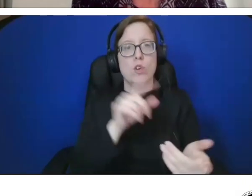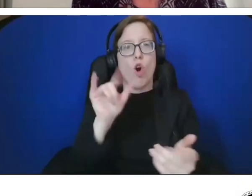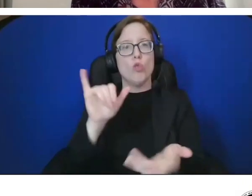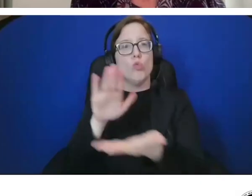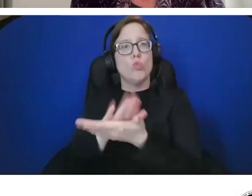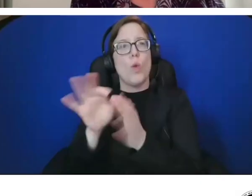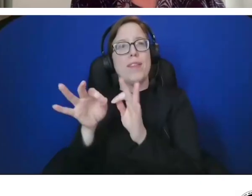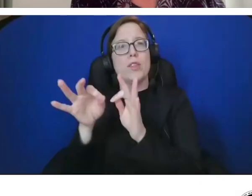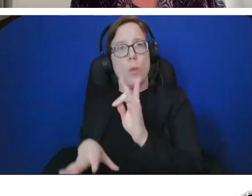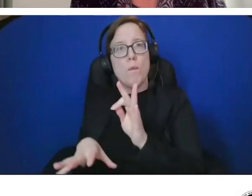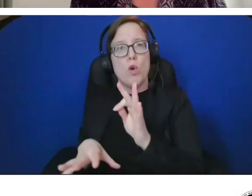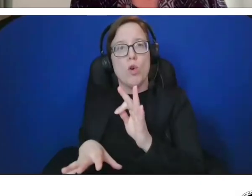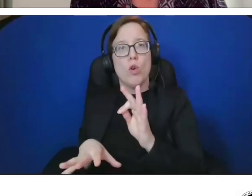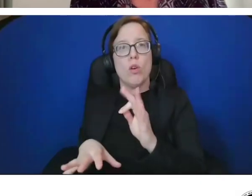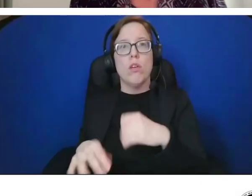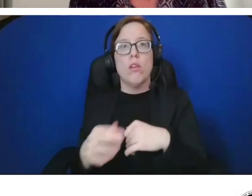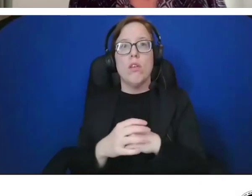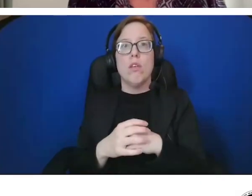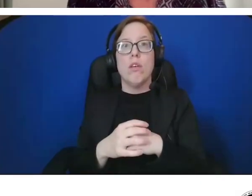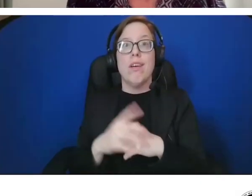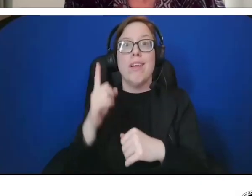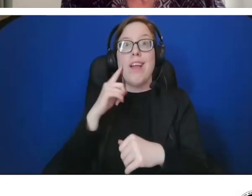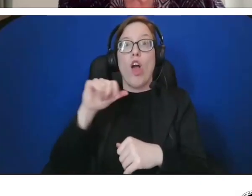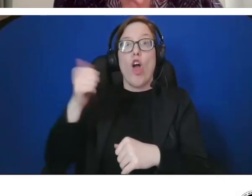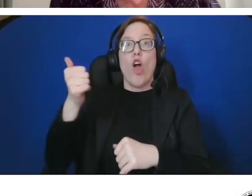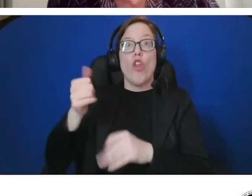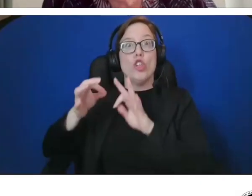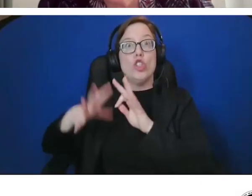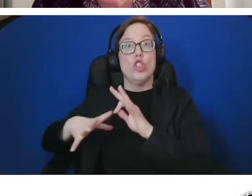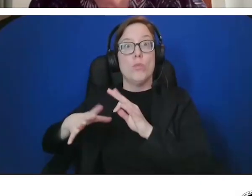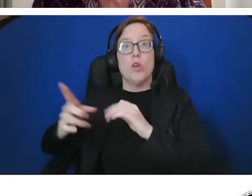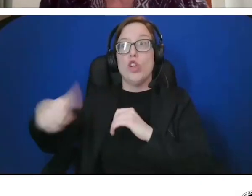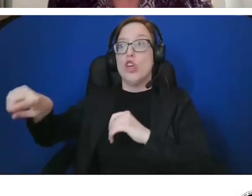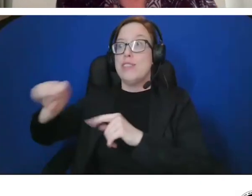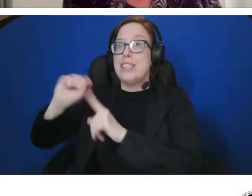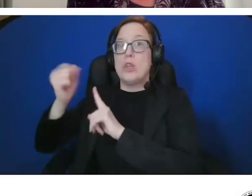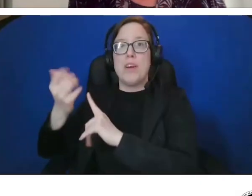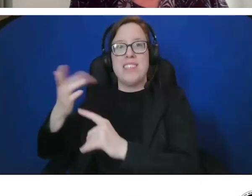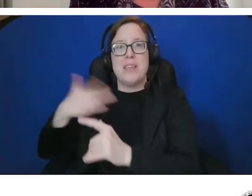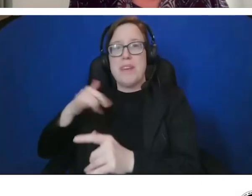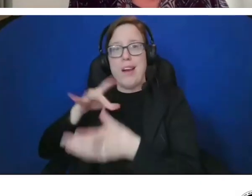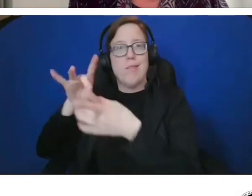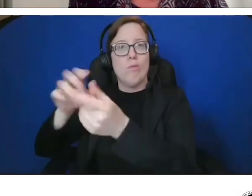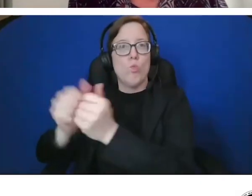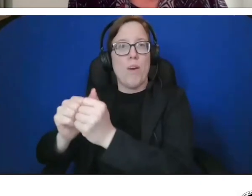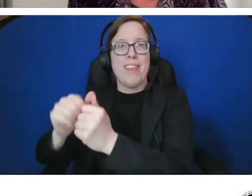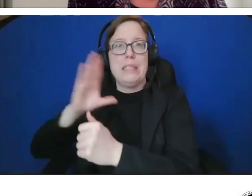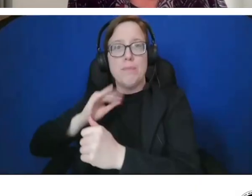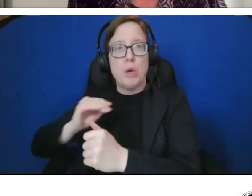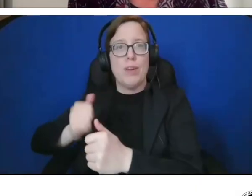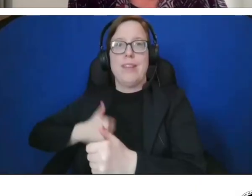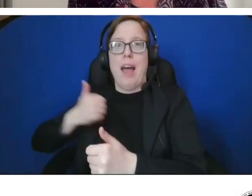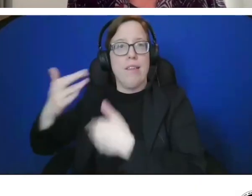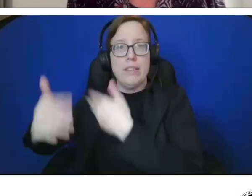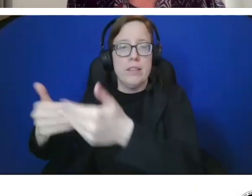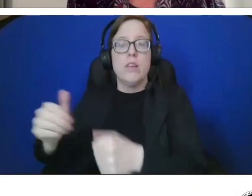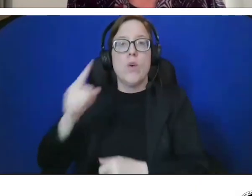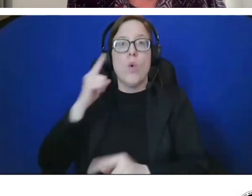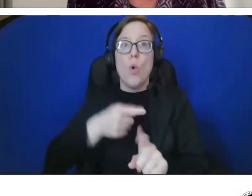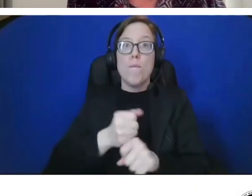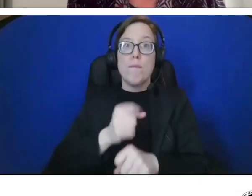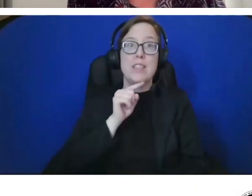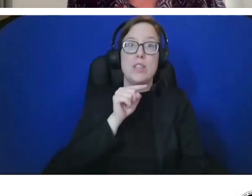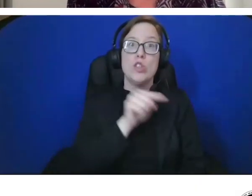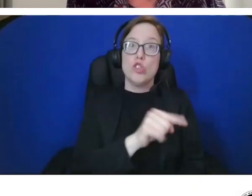goes beyond what we might associate with other interpreting types of situations, where we want to make sure